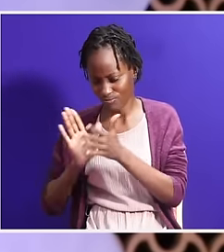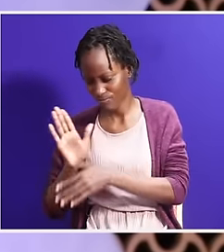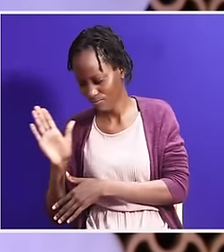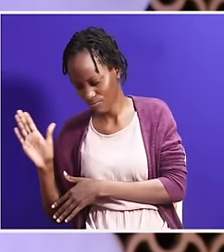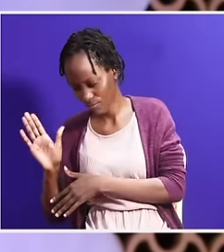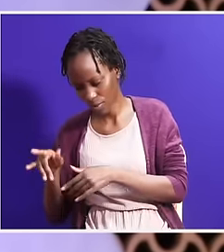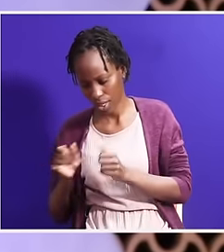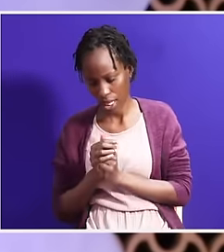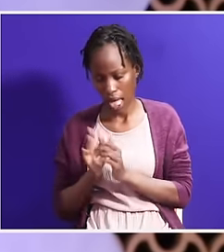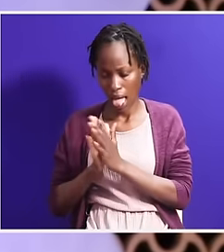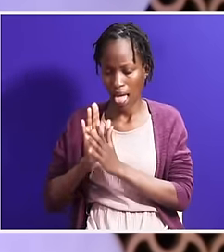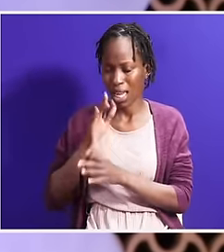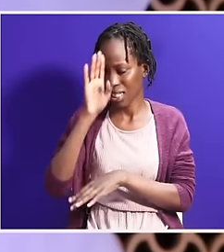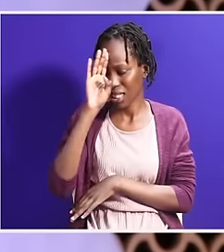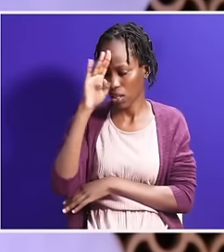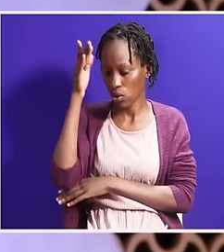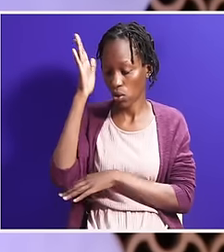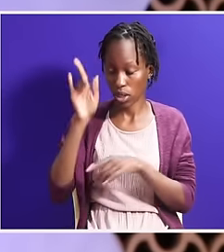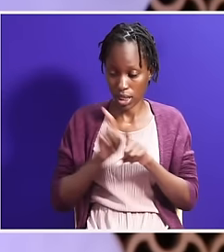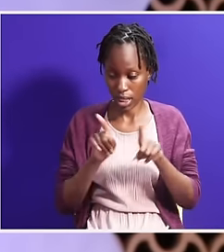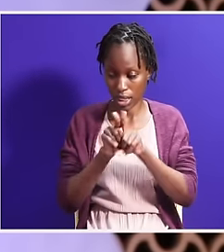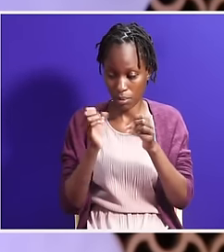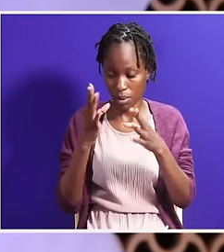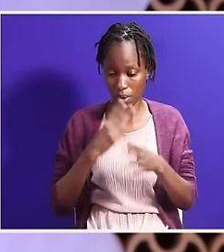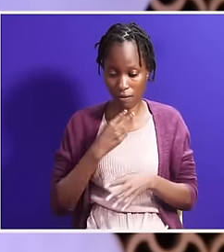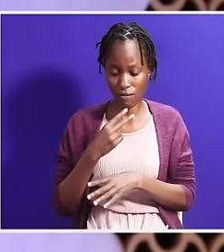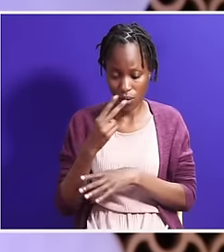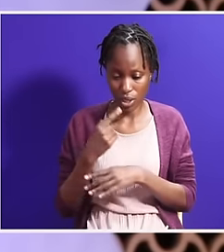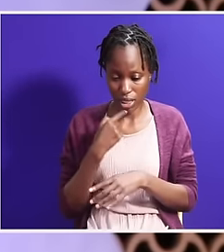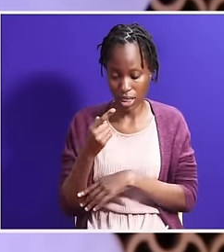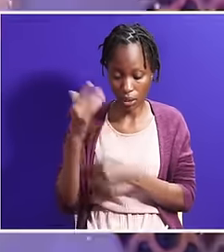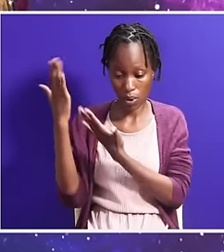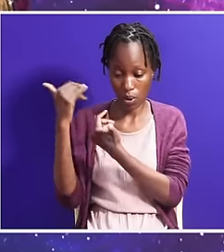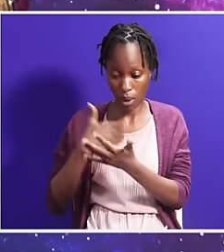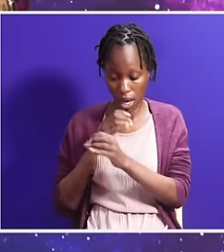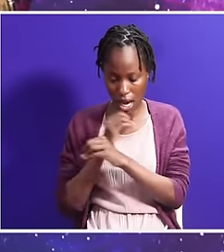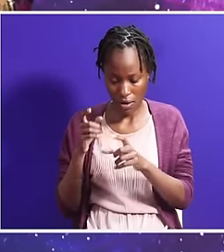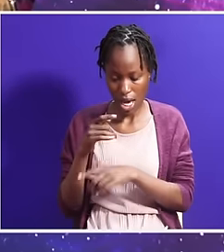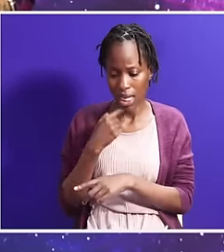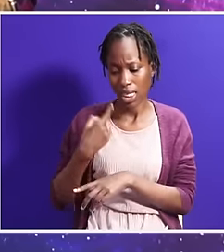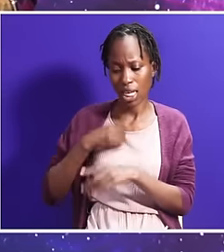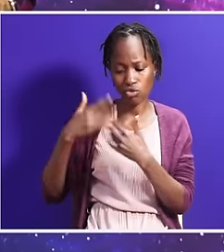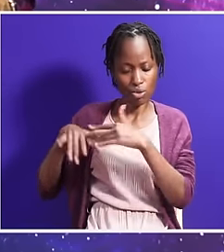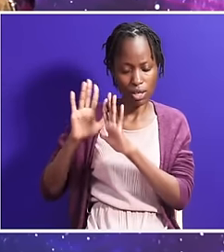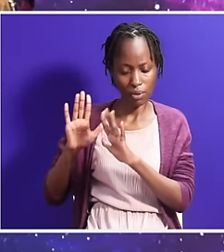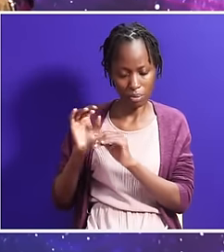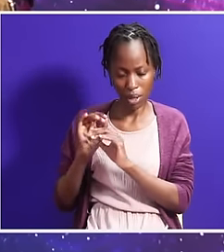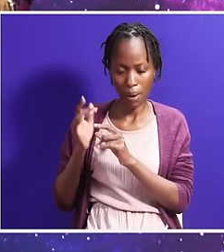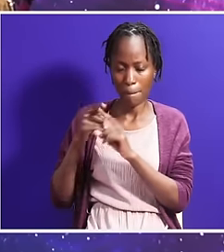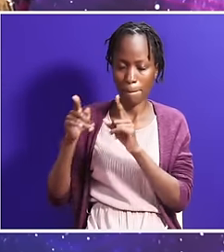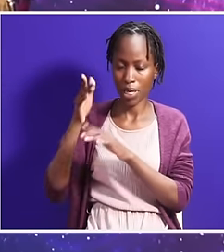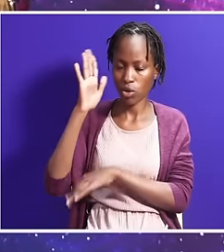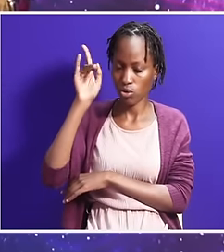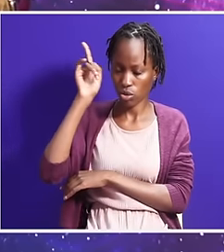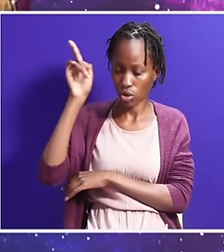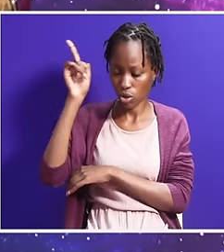say? Many voices out there say there's no hope and to give up. But you, oh God,